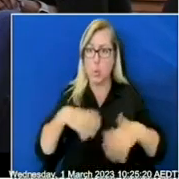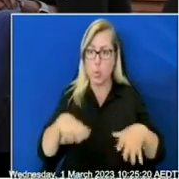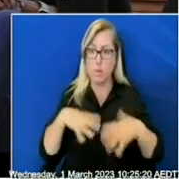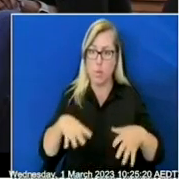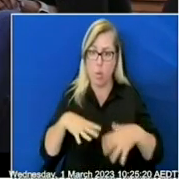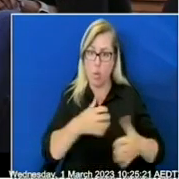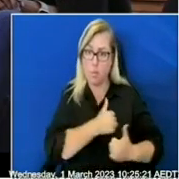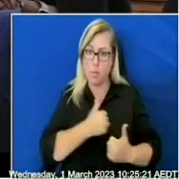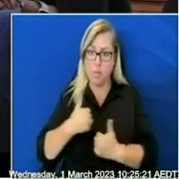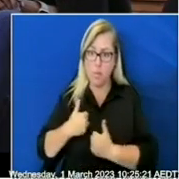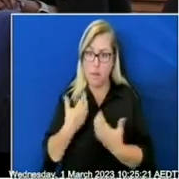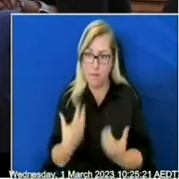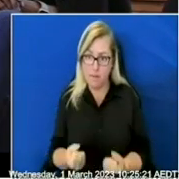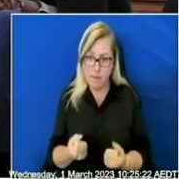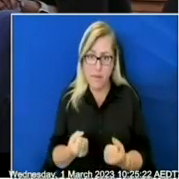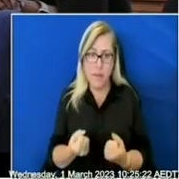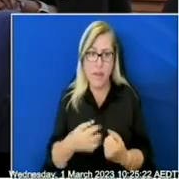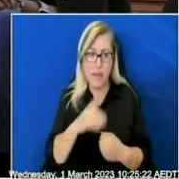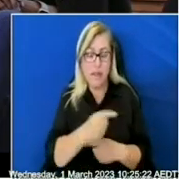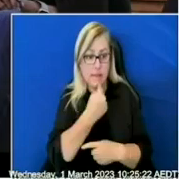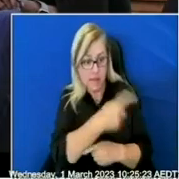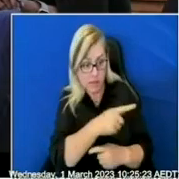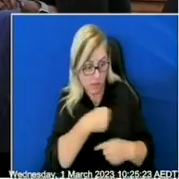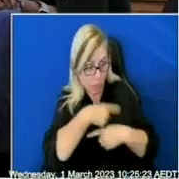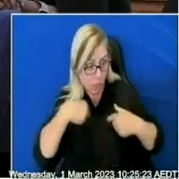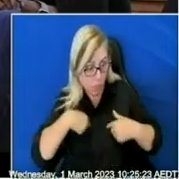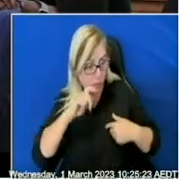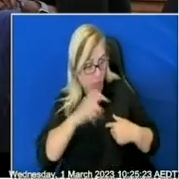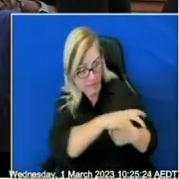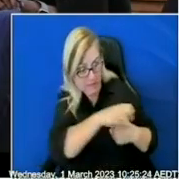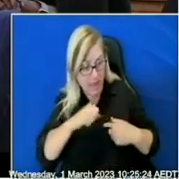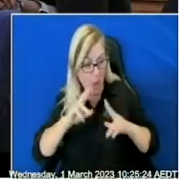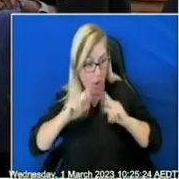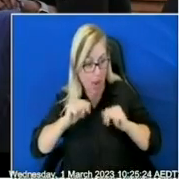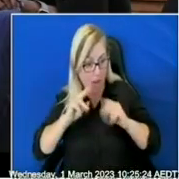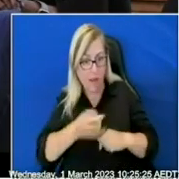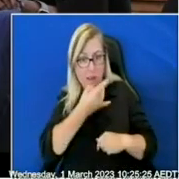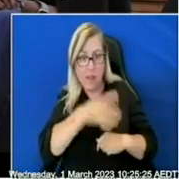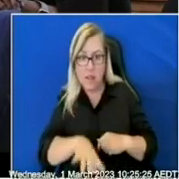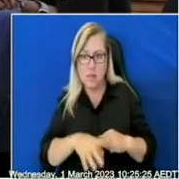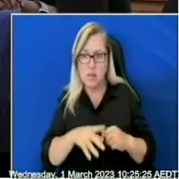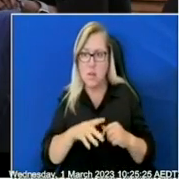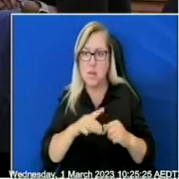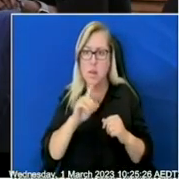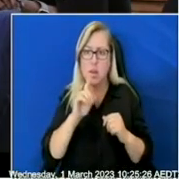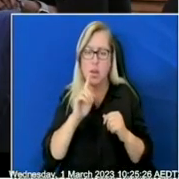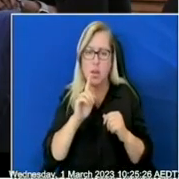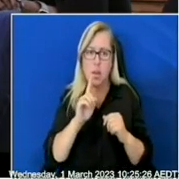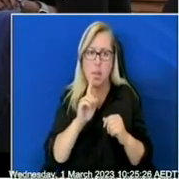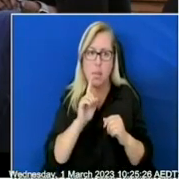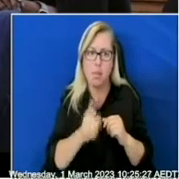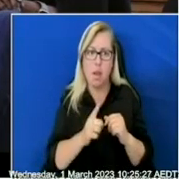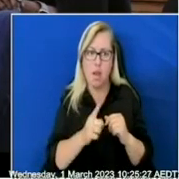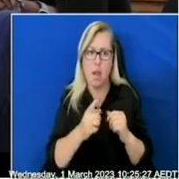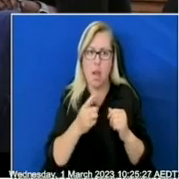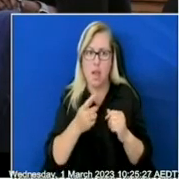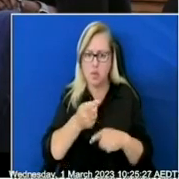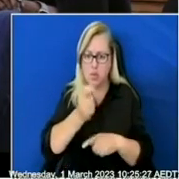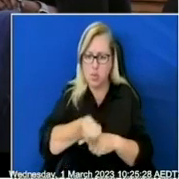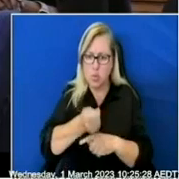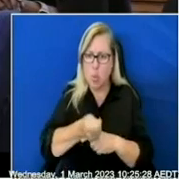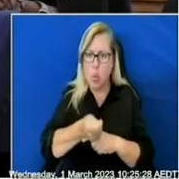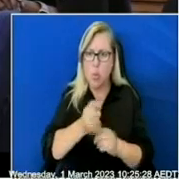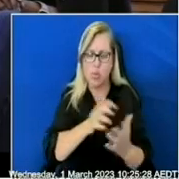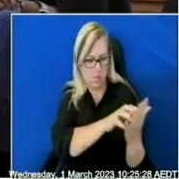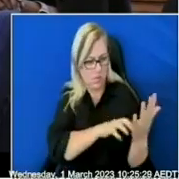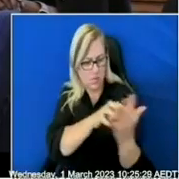take the kids. Does it say anywhere court transcripts why? Don't